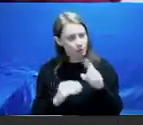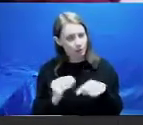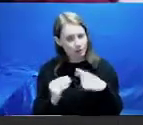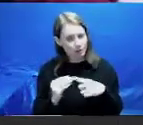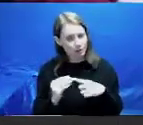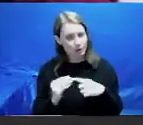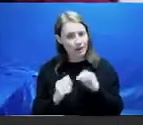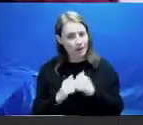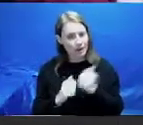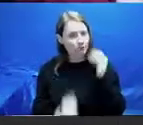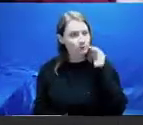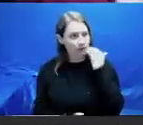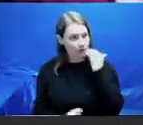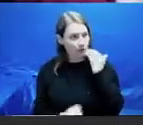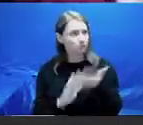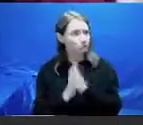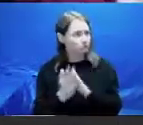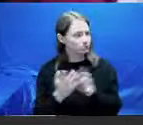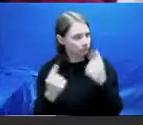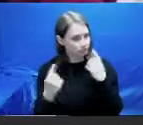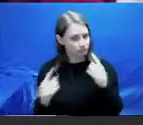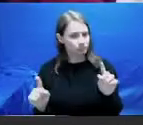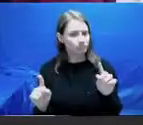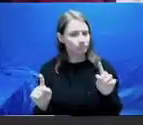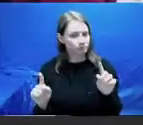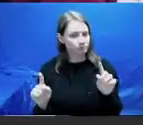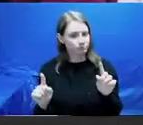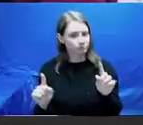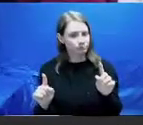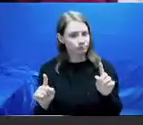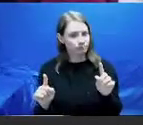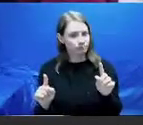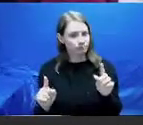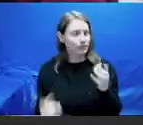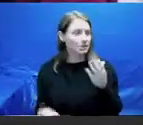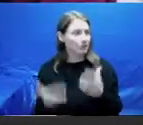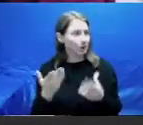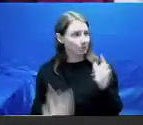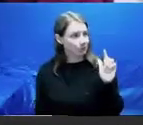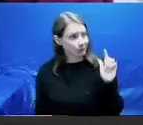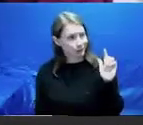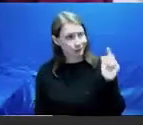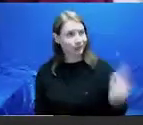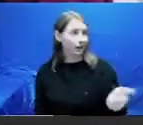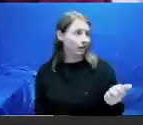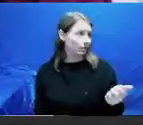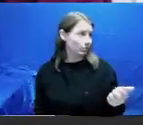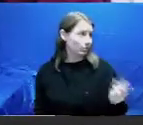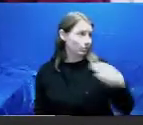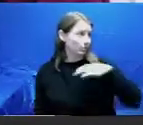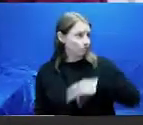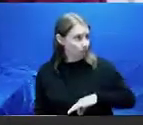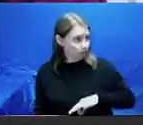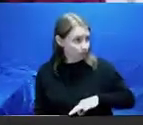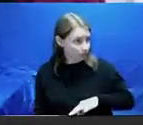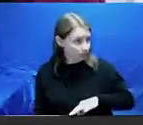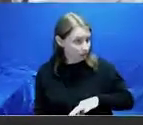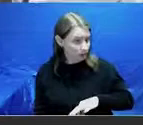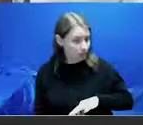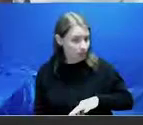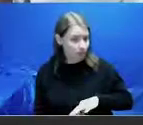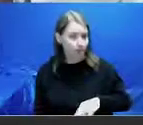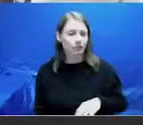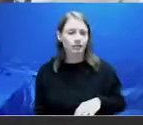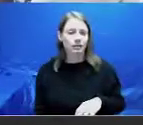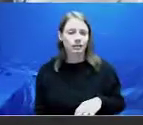how the tobacco farms did start a success, which could have led to something about how they got profited later. But